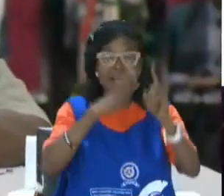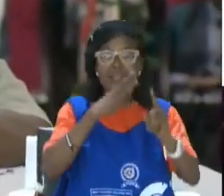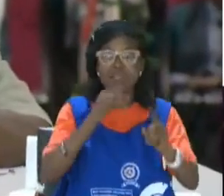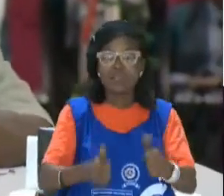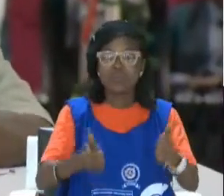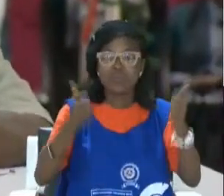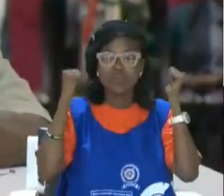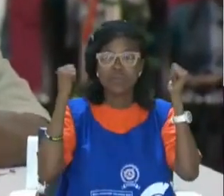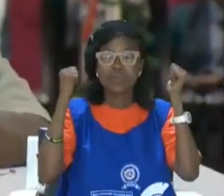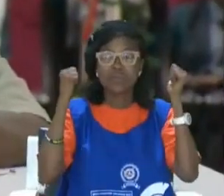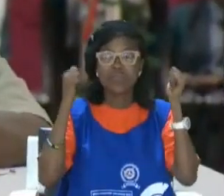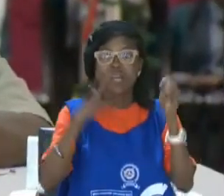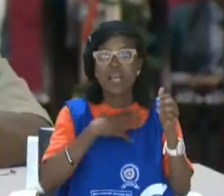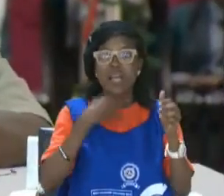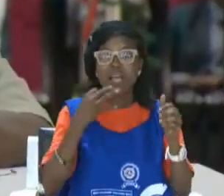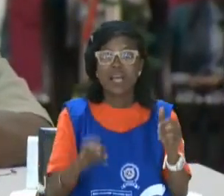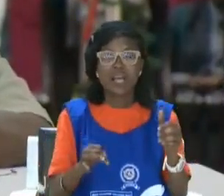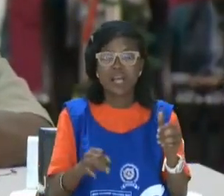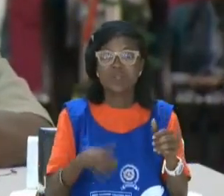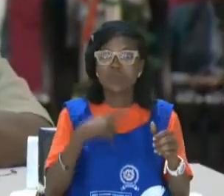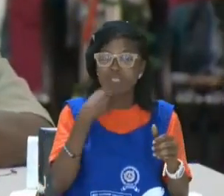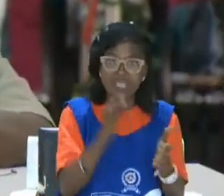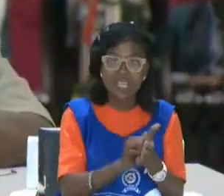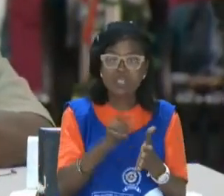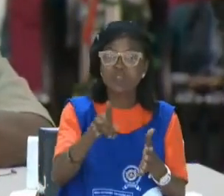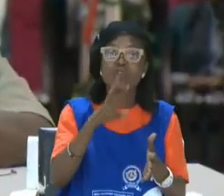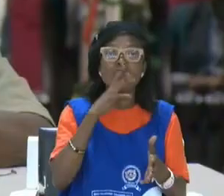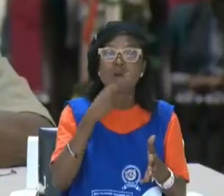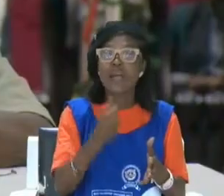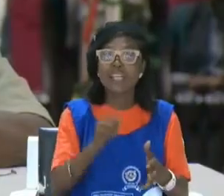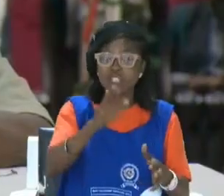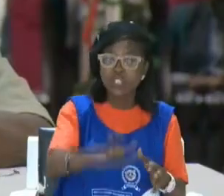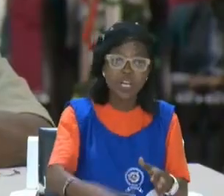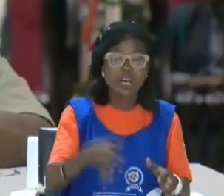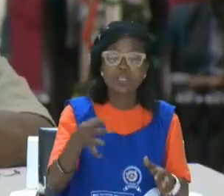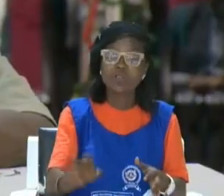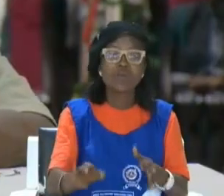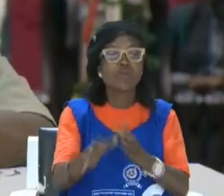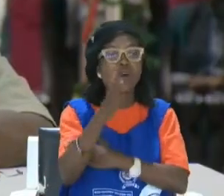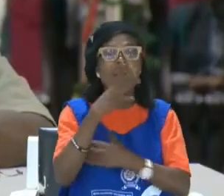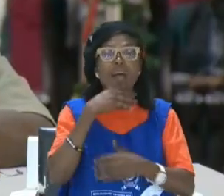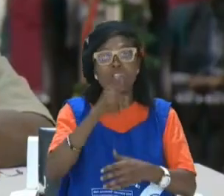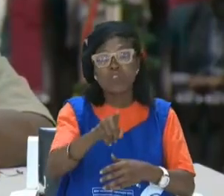or you claim to be a child of God and you are living as a child of the devil,